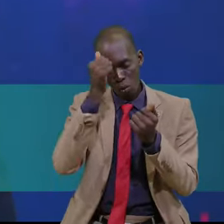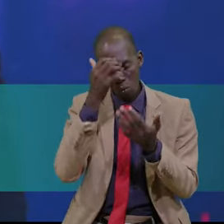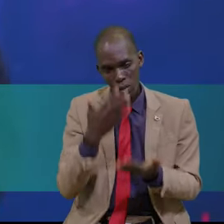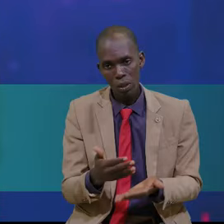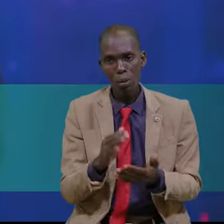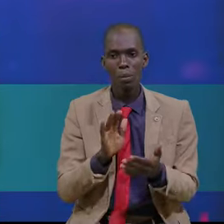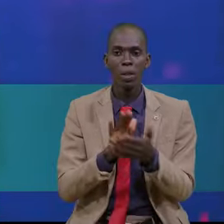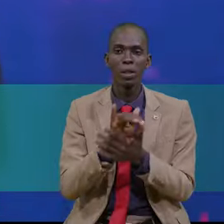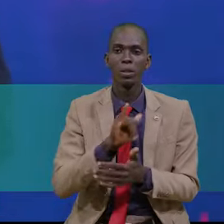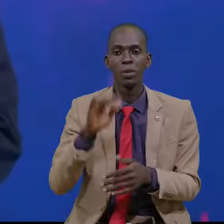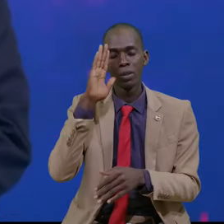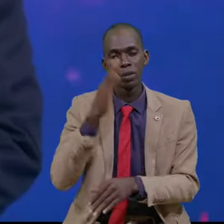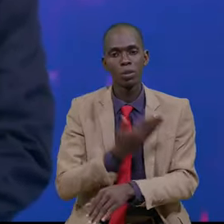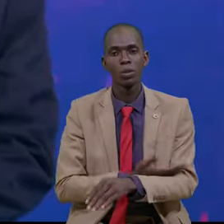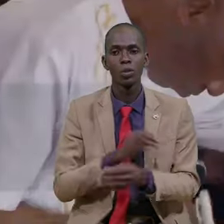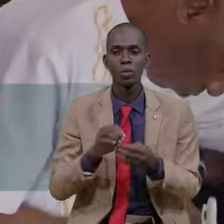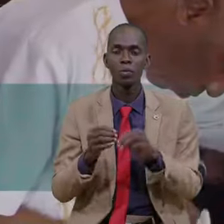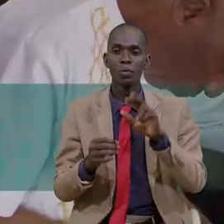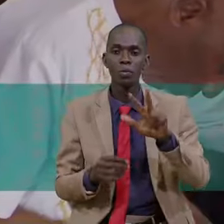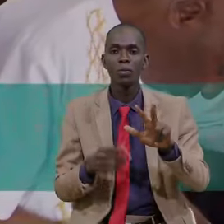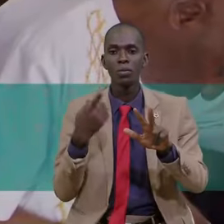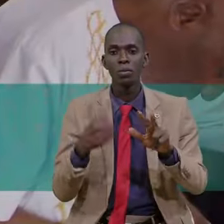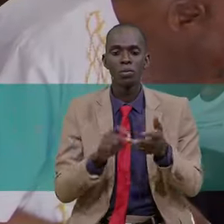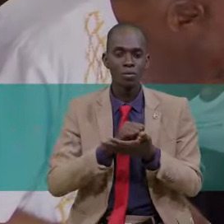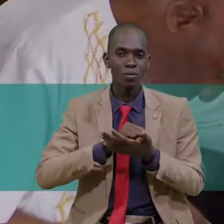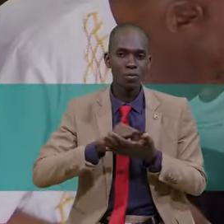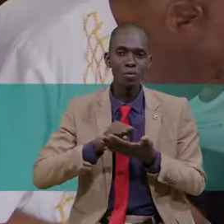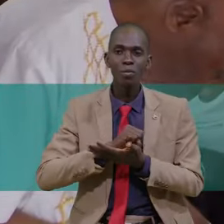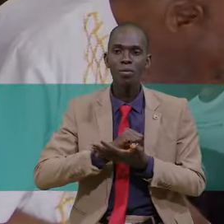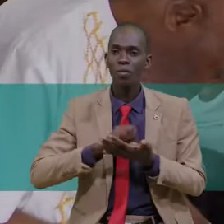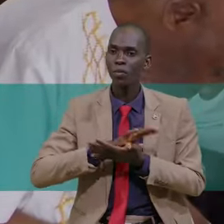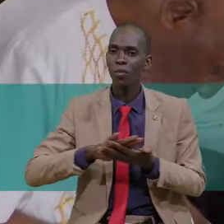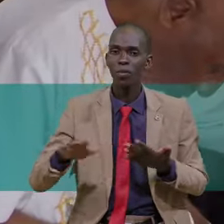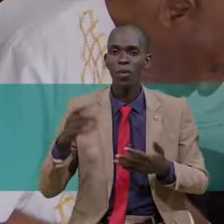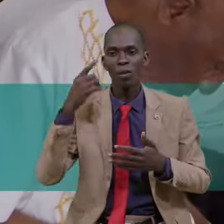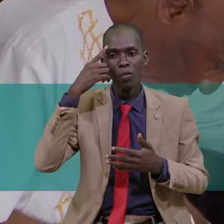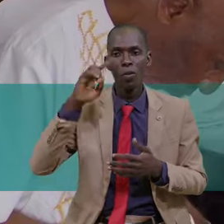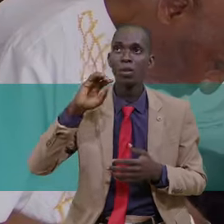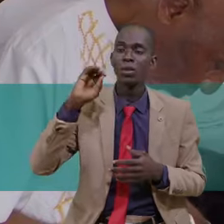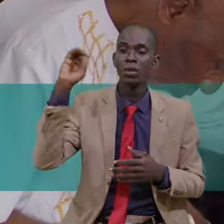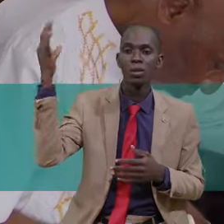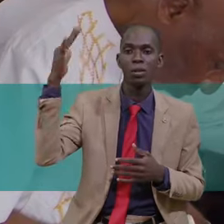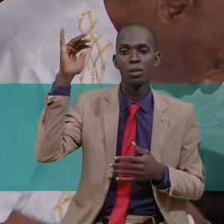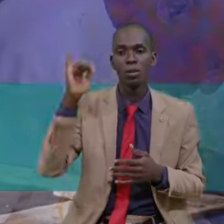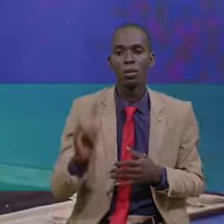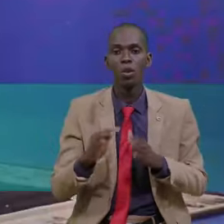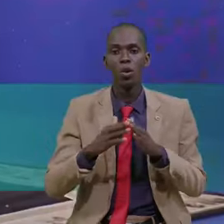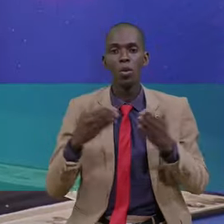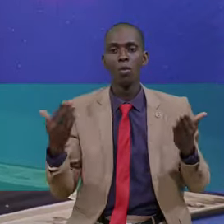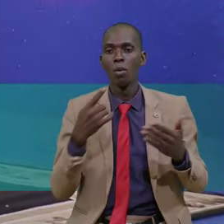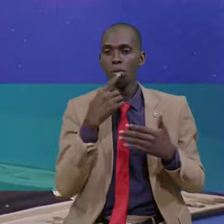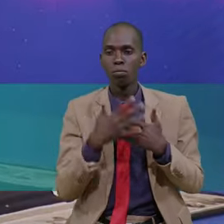three the sanctification for graciously open blood B